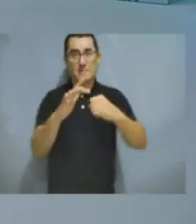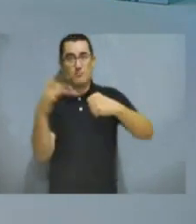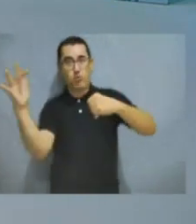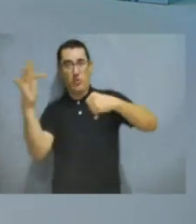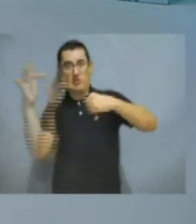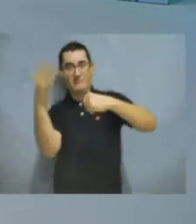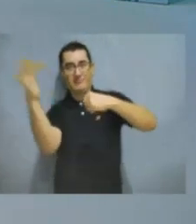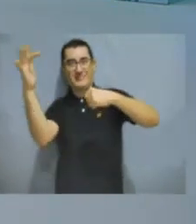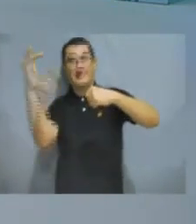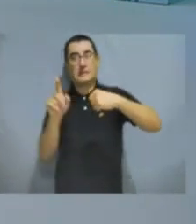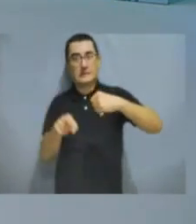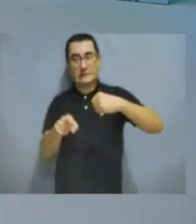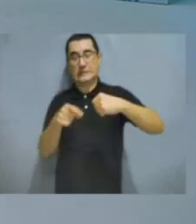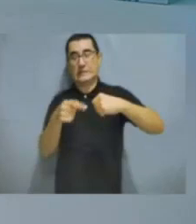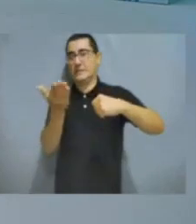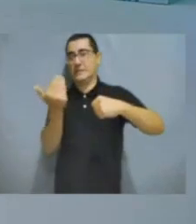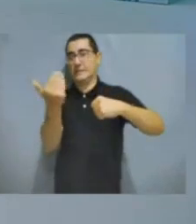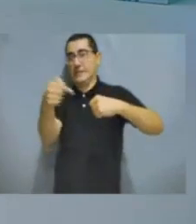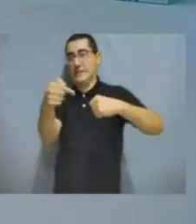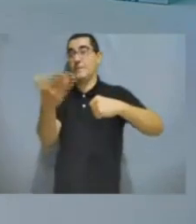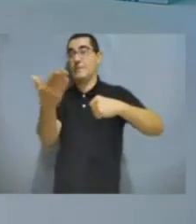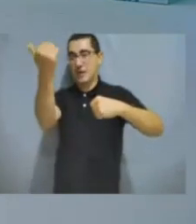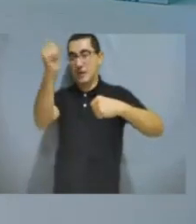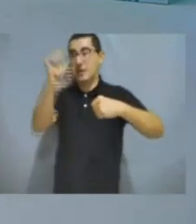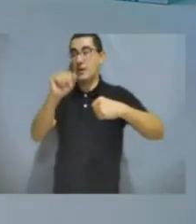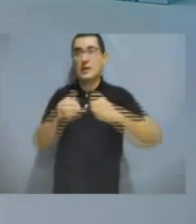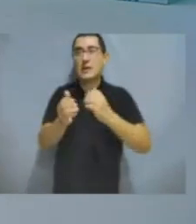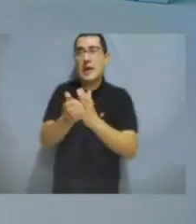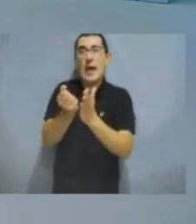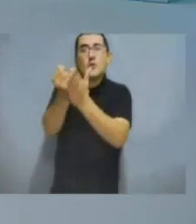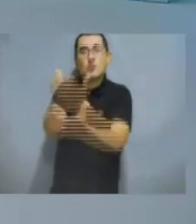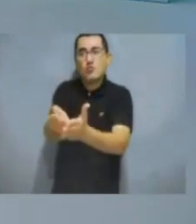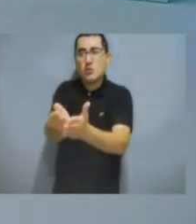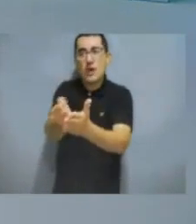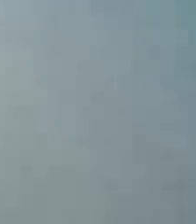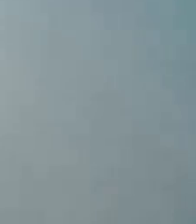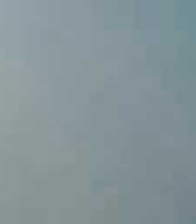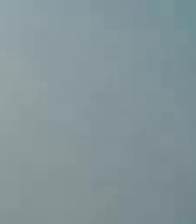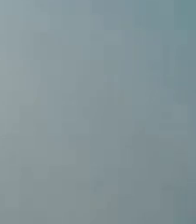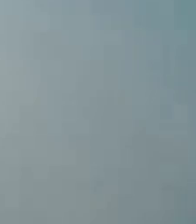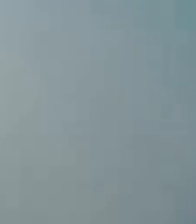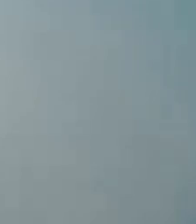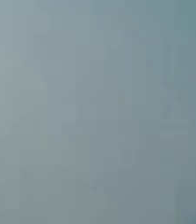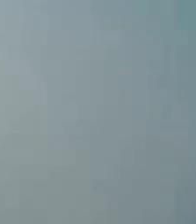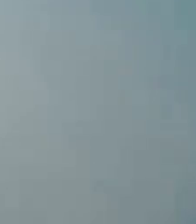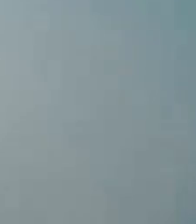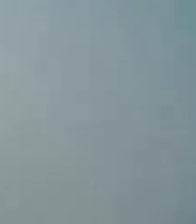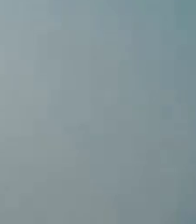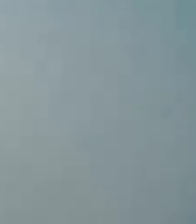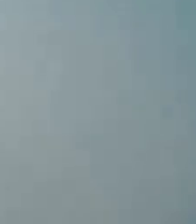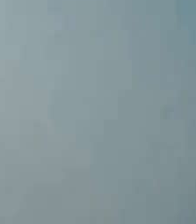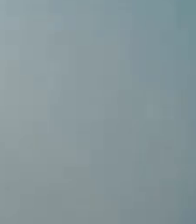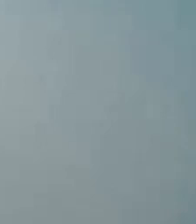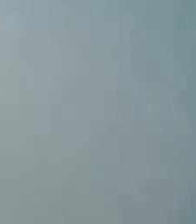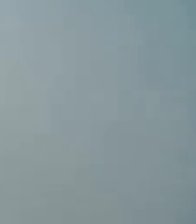where the spectrum is essential. It is an enablement. That's why